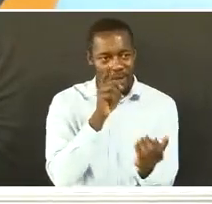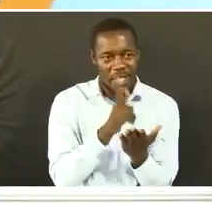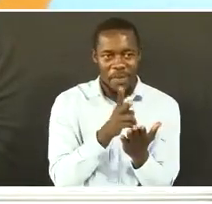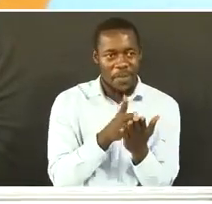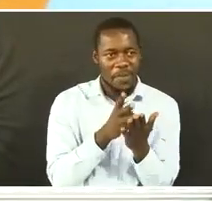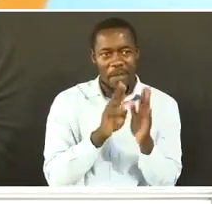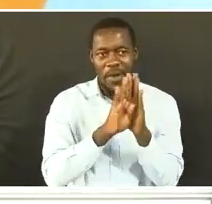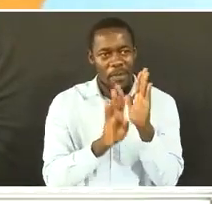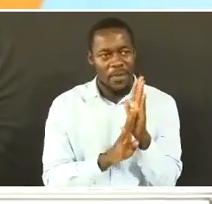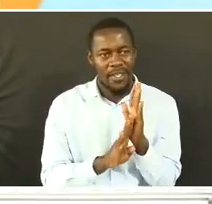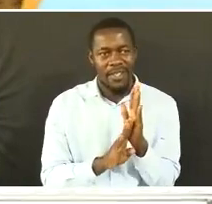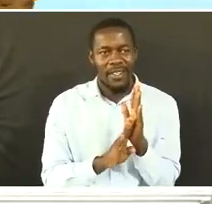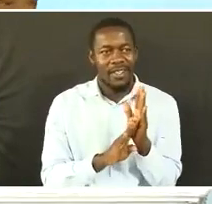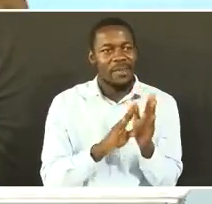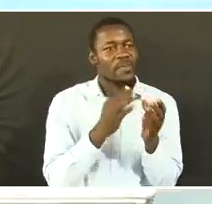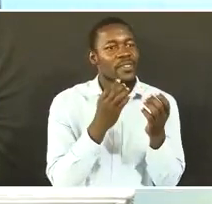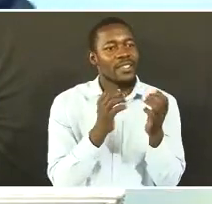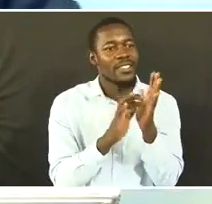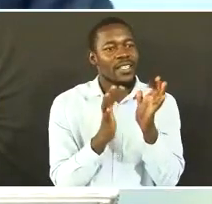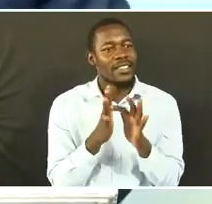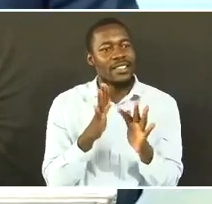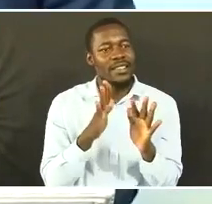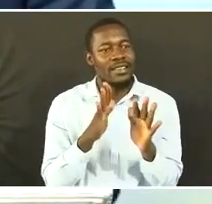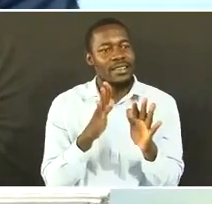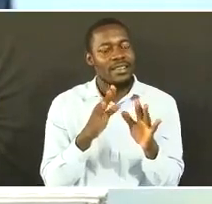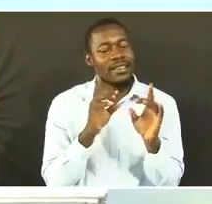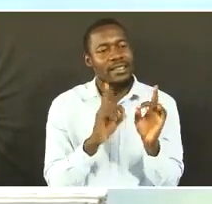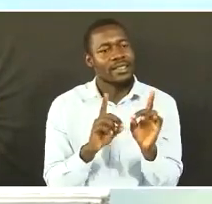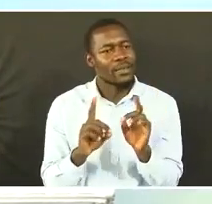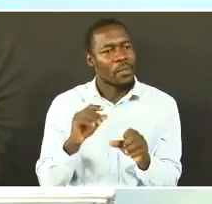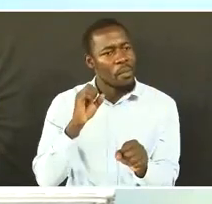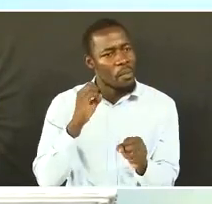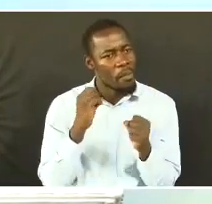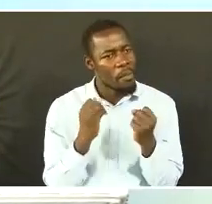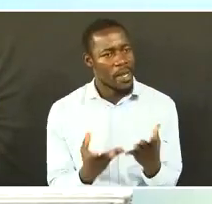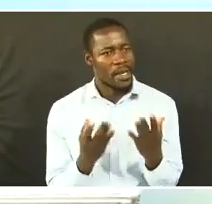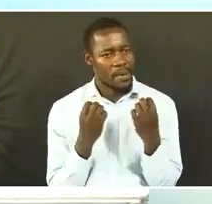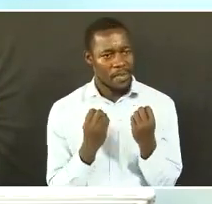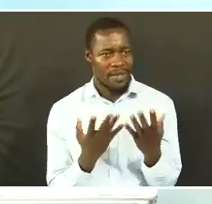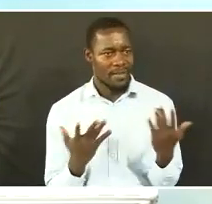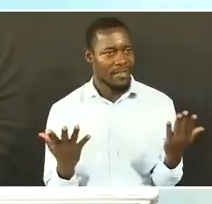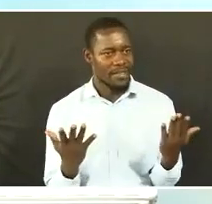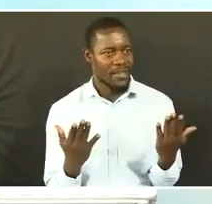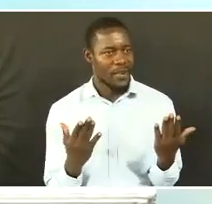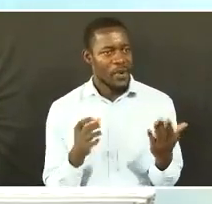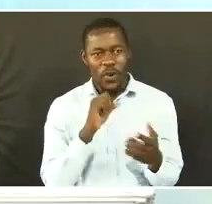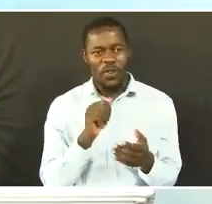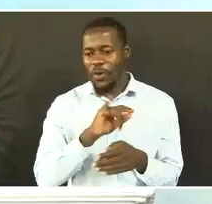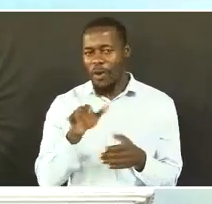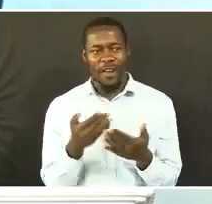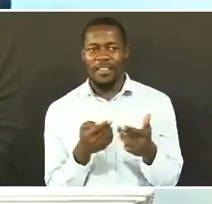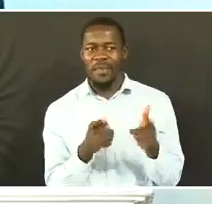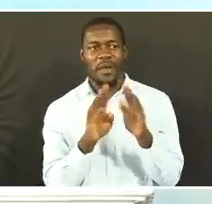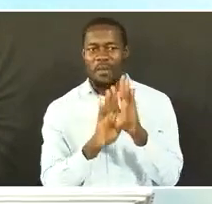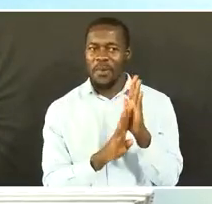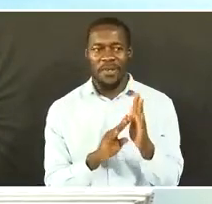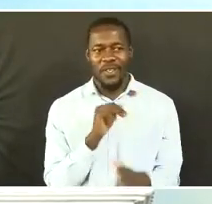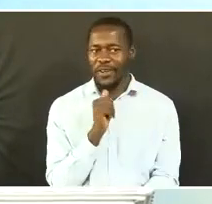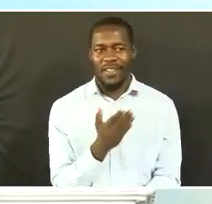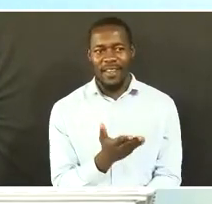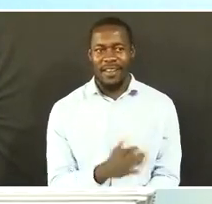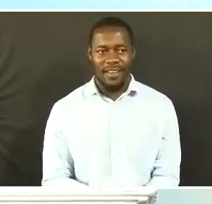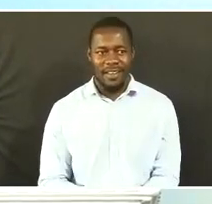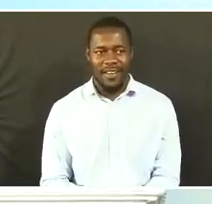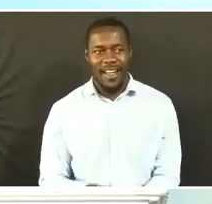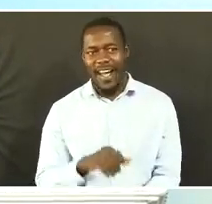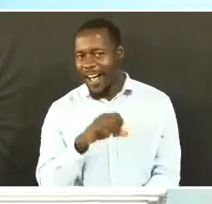contemplated the era of the terabytes and super storages. But let's trust the word, even in this era. If all